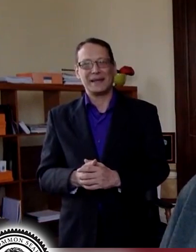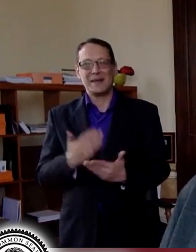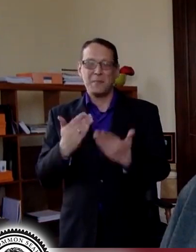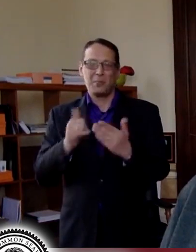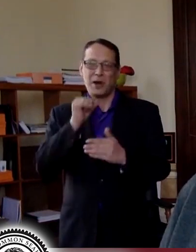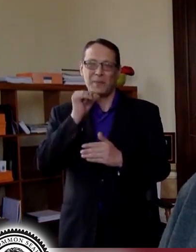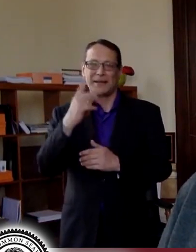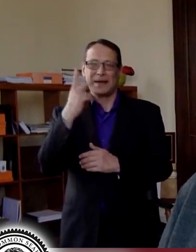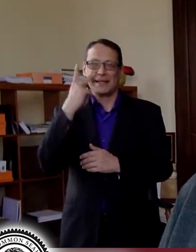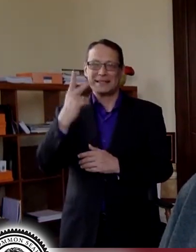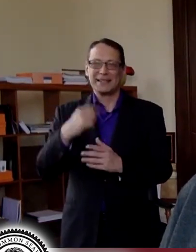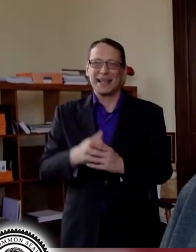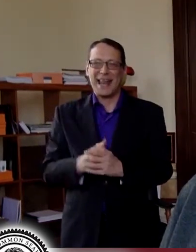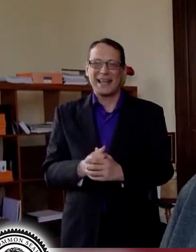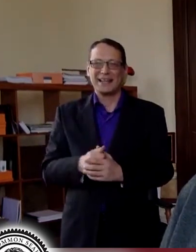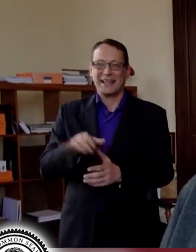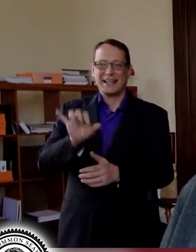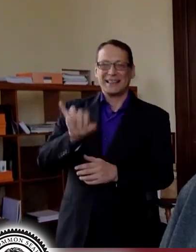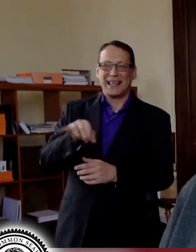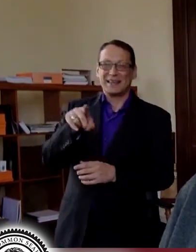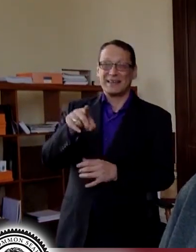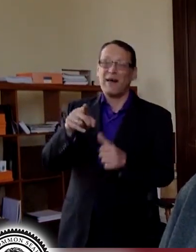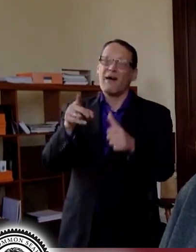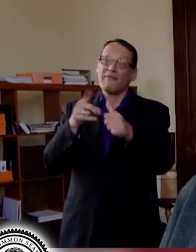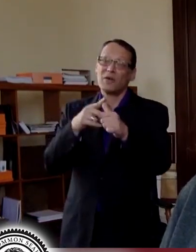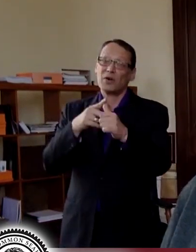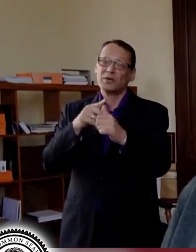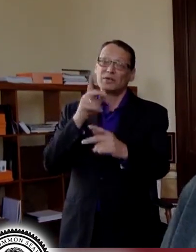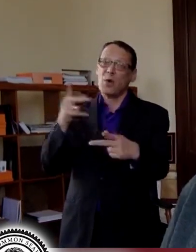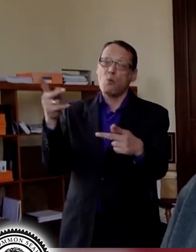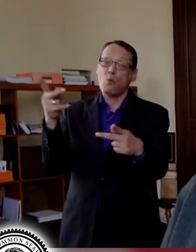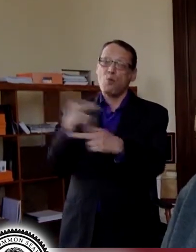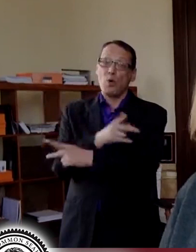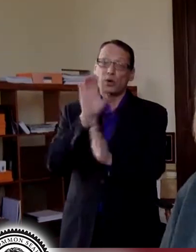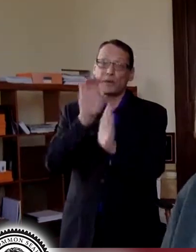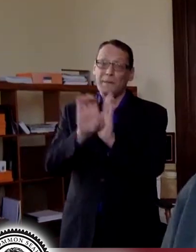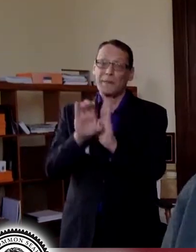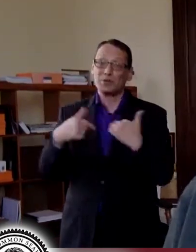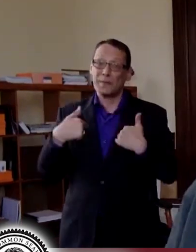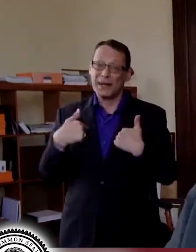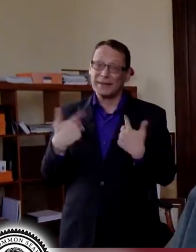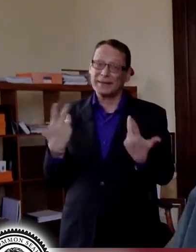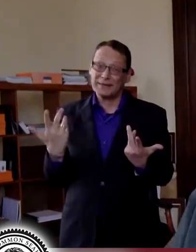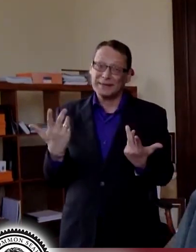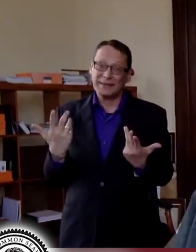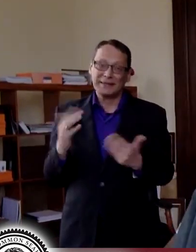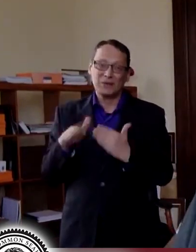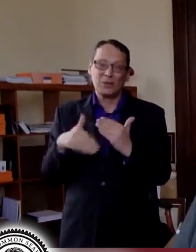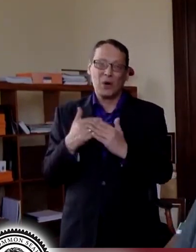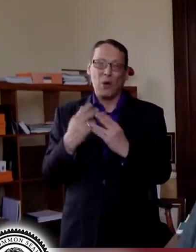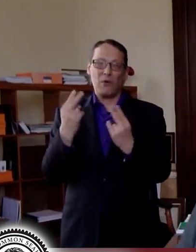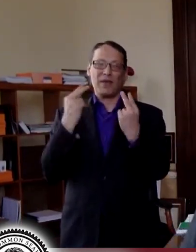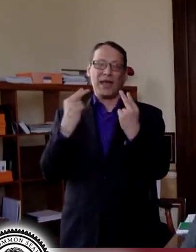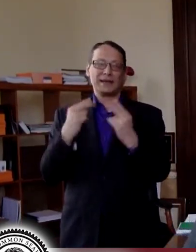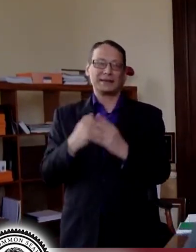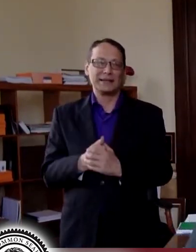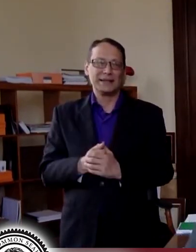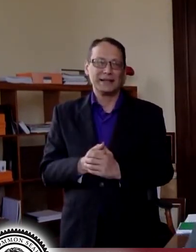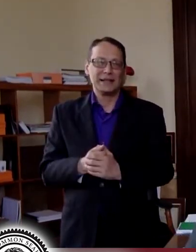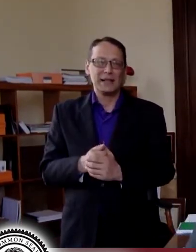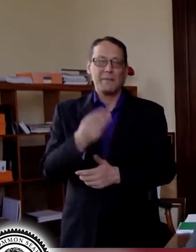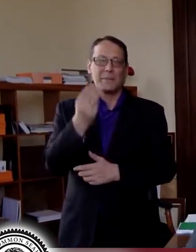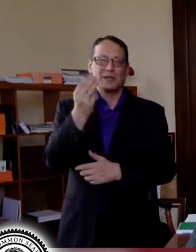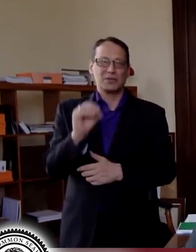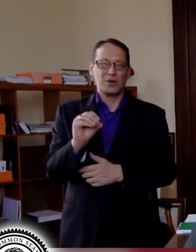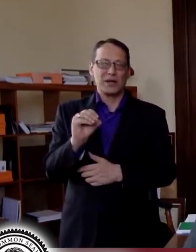Probably not. But here, first of all, it's the worst picture of me in the world. Sorry, all, but we're all vain. The top of it